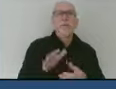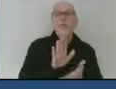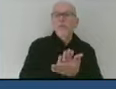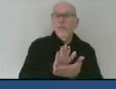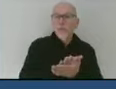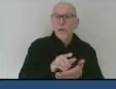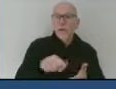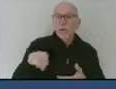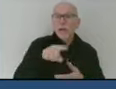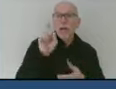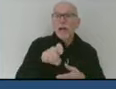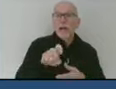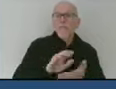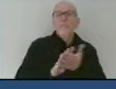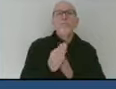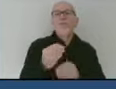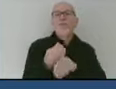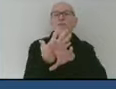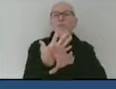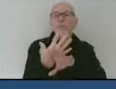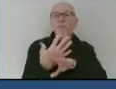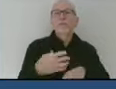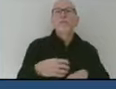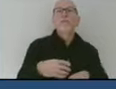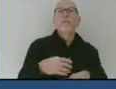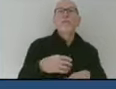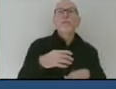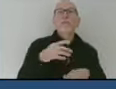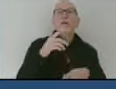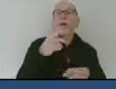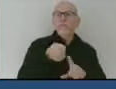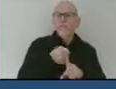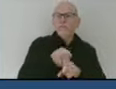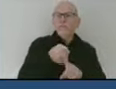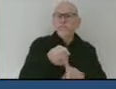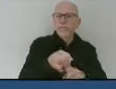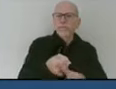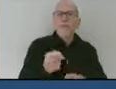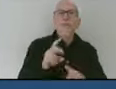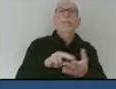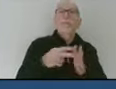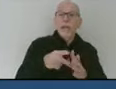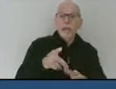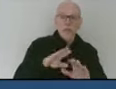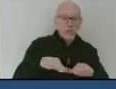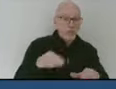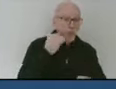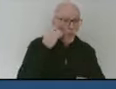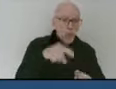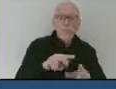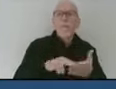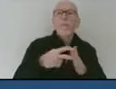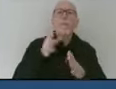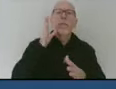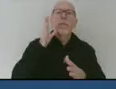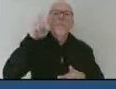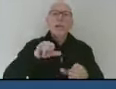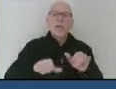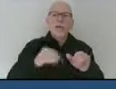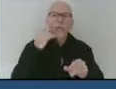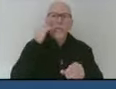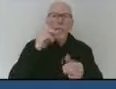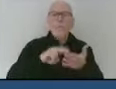state having to go virtual, and then therefore parents then having to stay home, and then therefore businesses have to figure